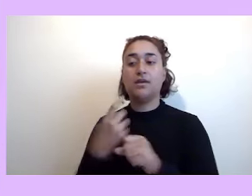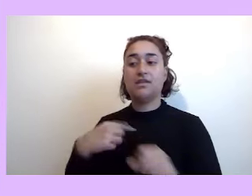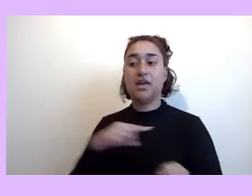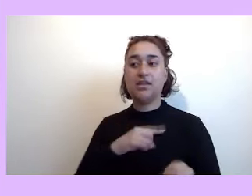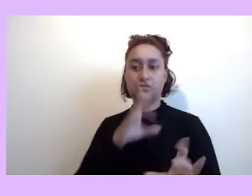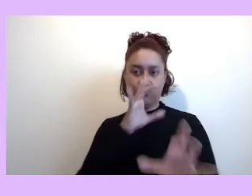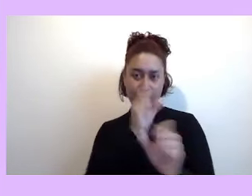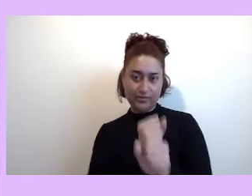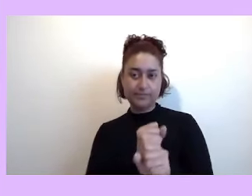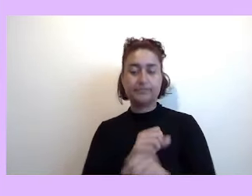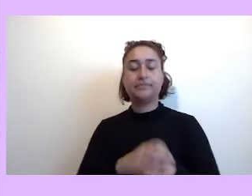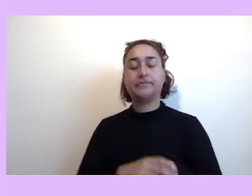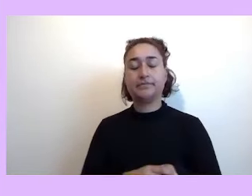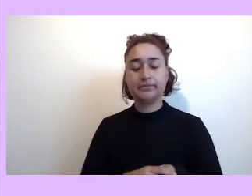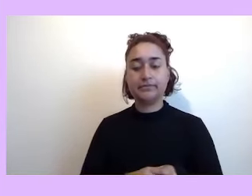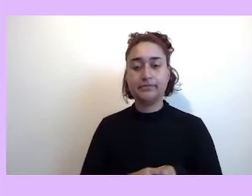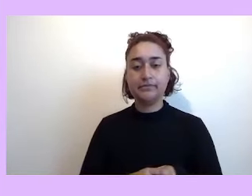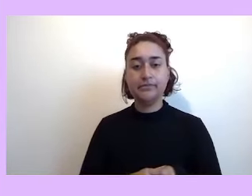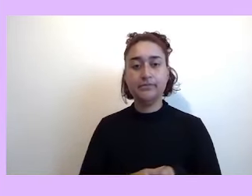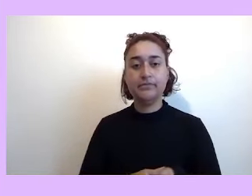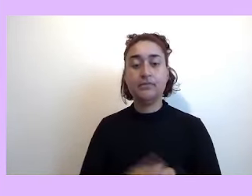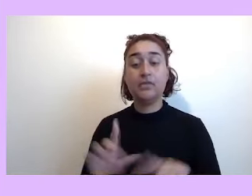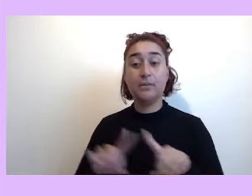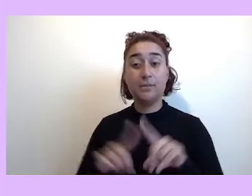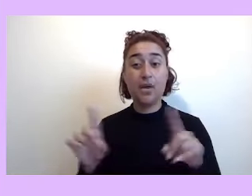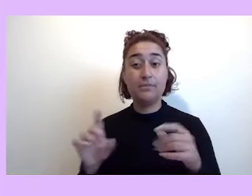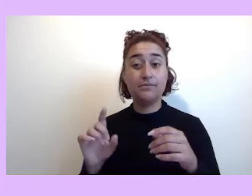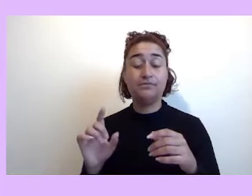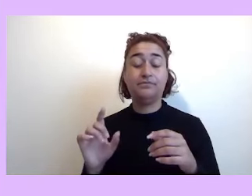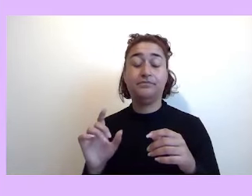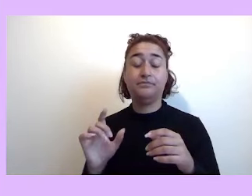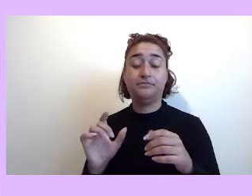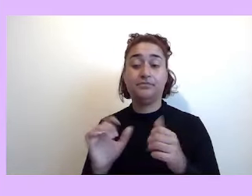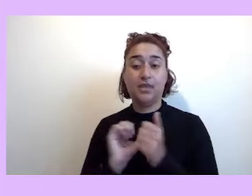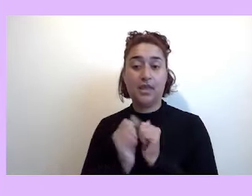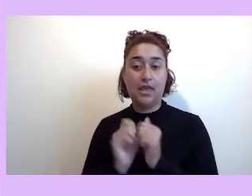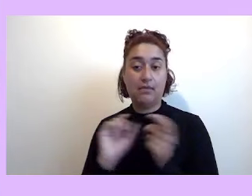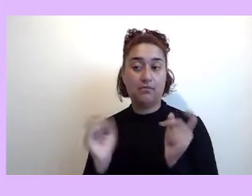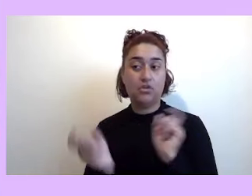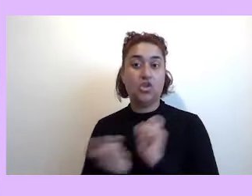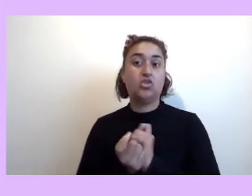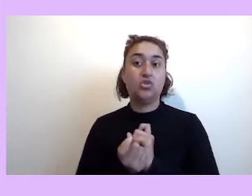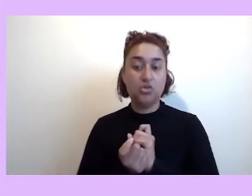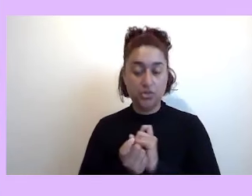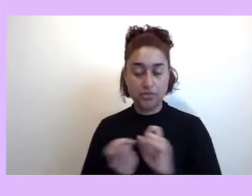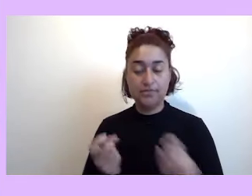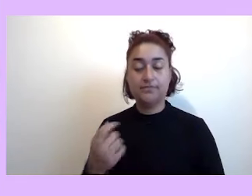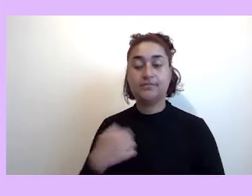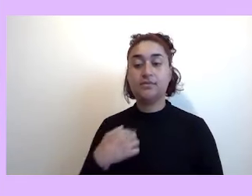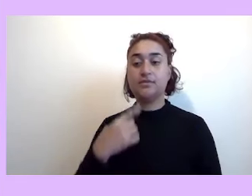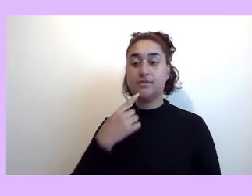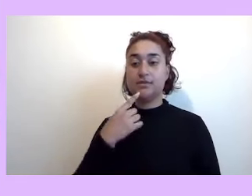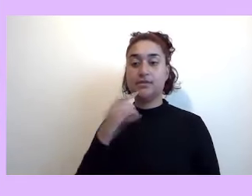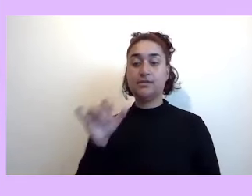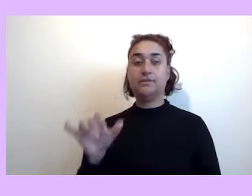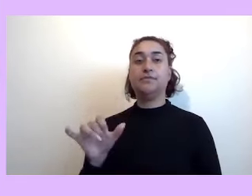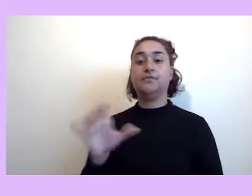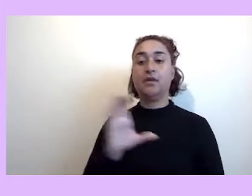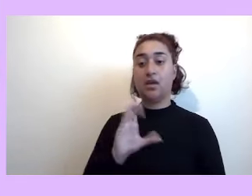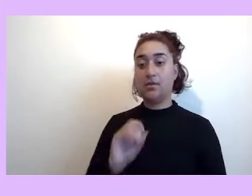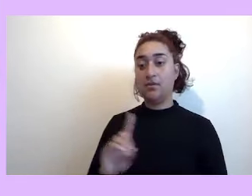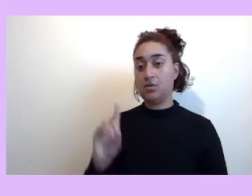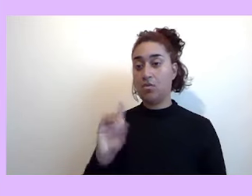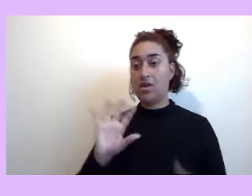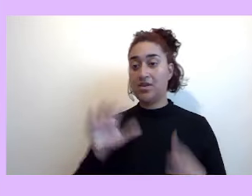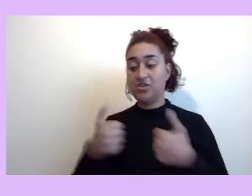think the game changer, and you know, I will say that Company One challenges